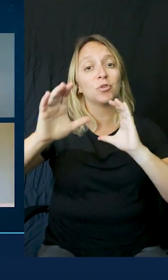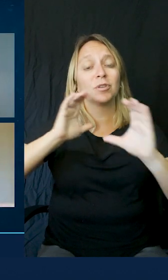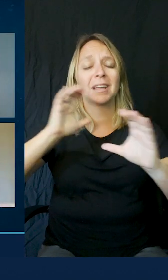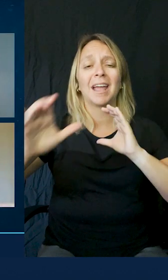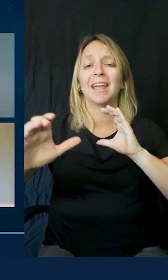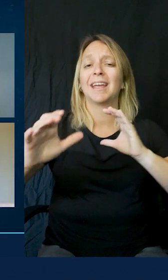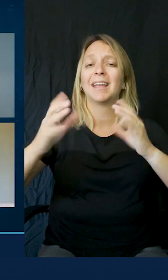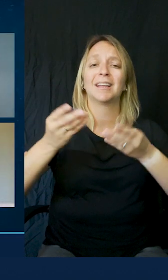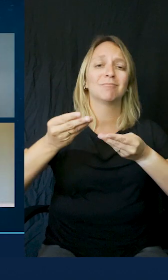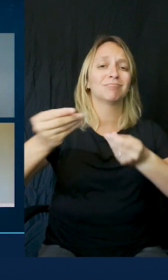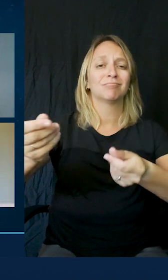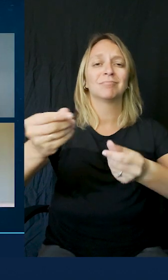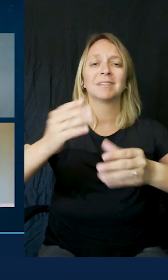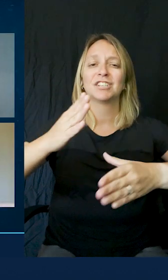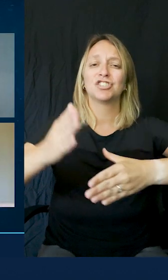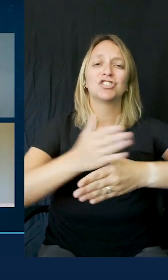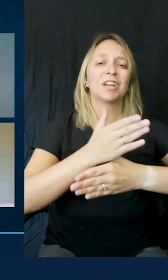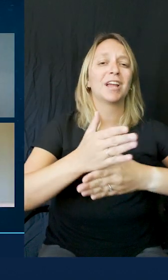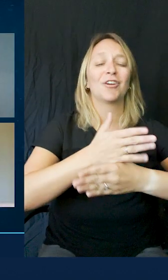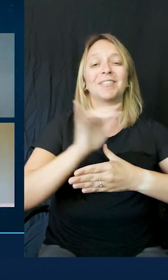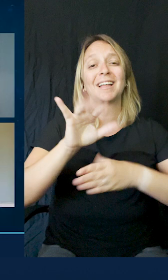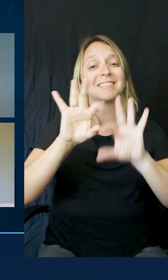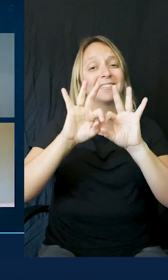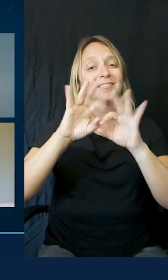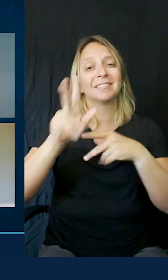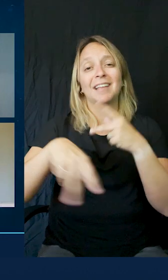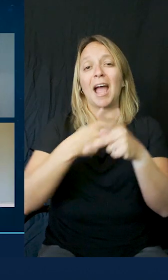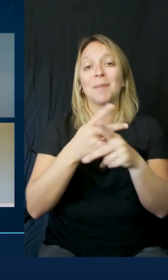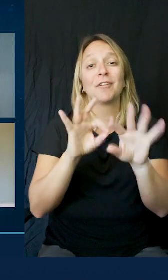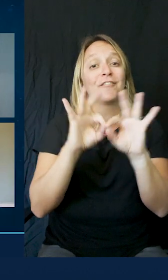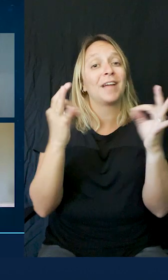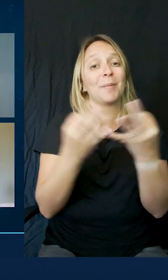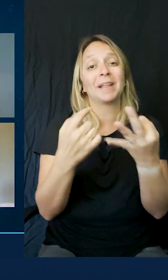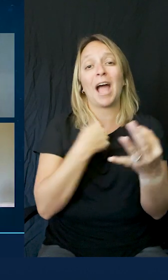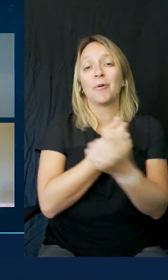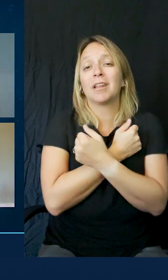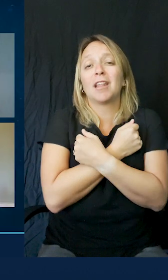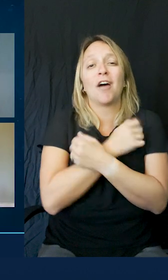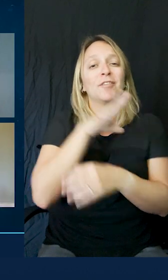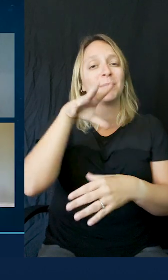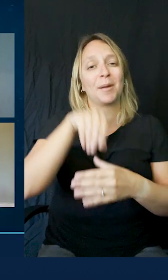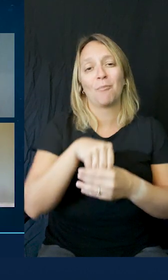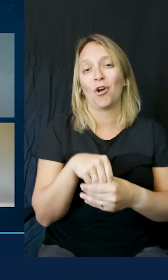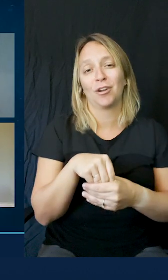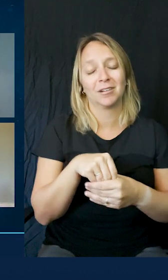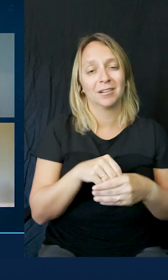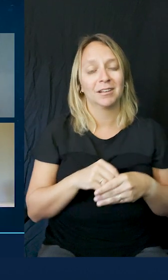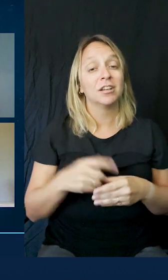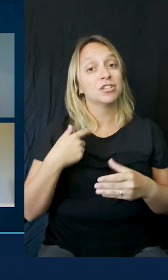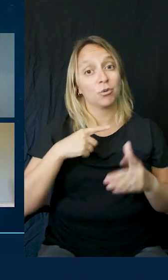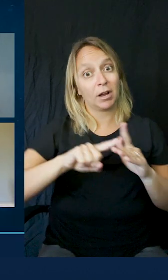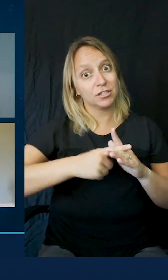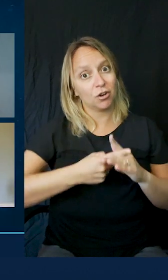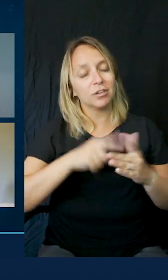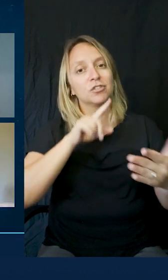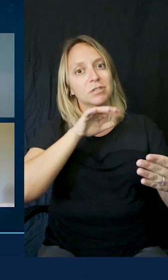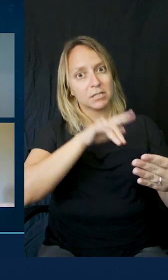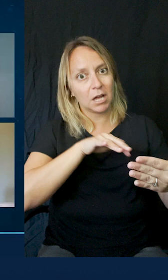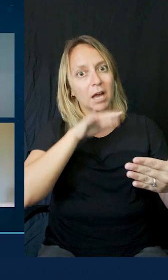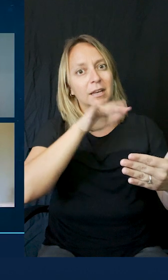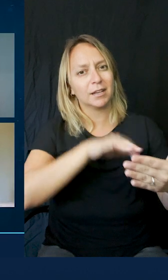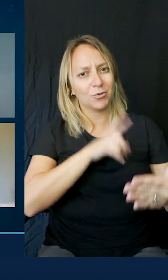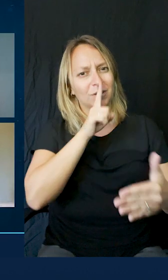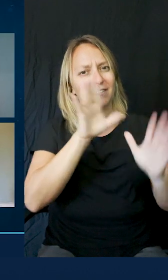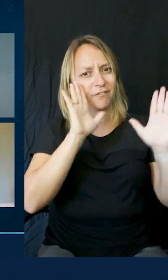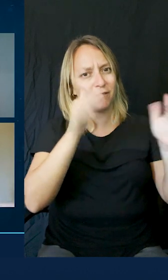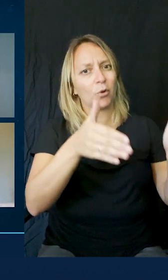they share. It's the kind of family I would love to be a part of. So I started to study them and really focus